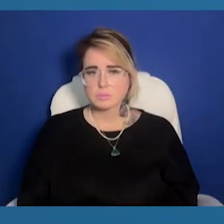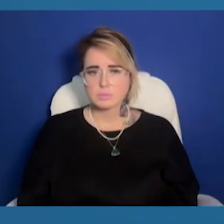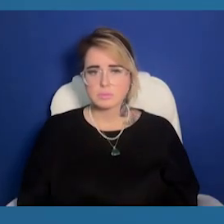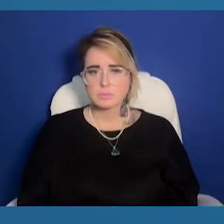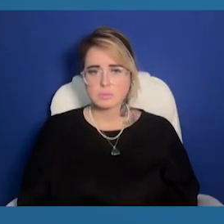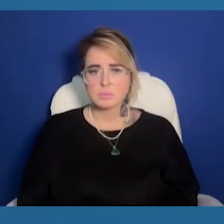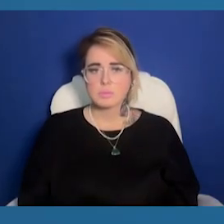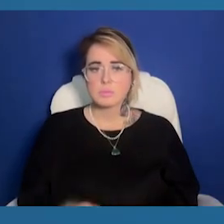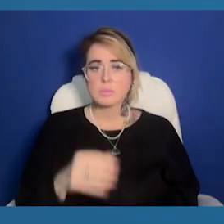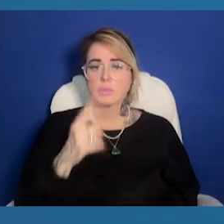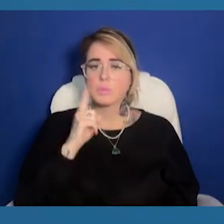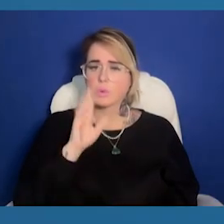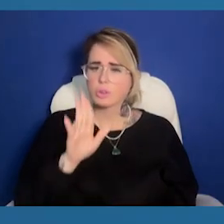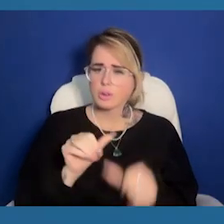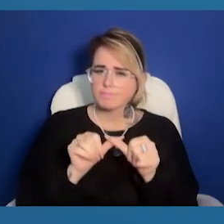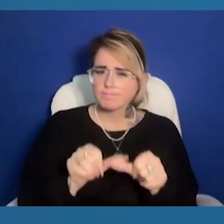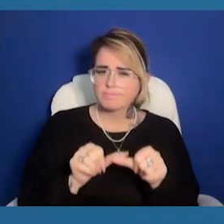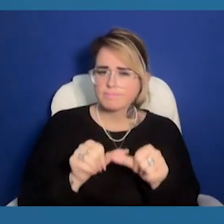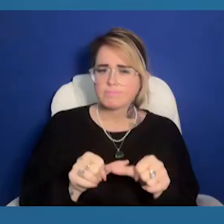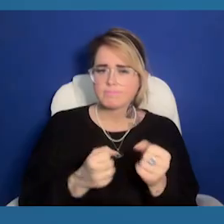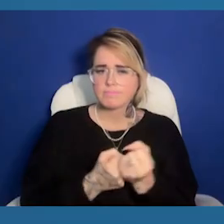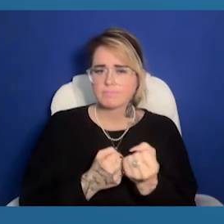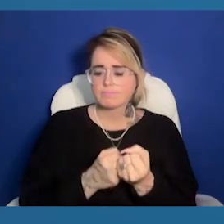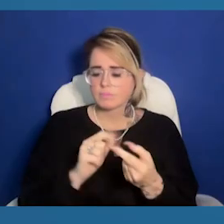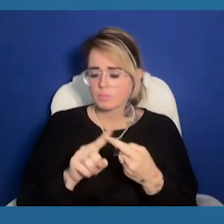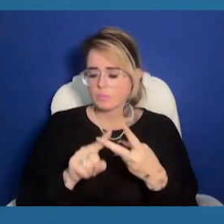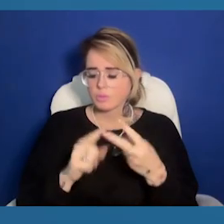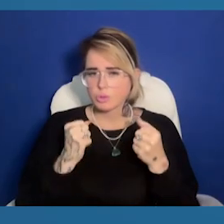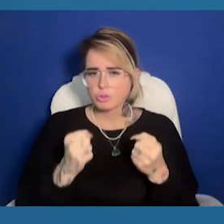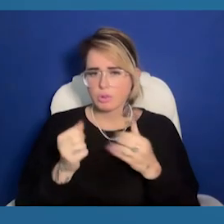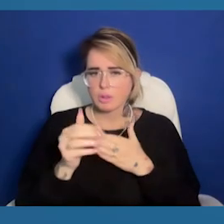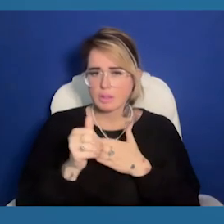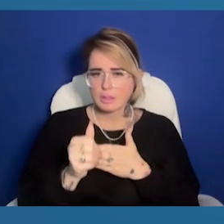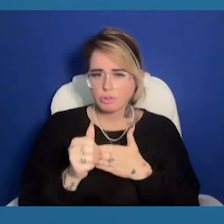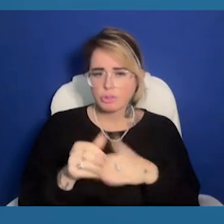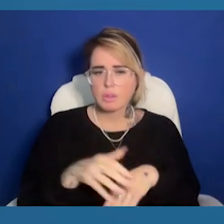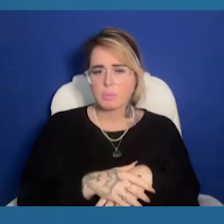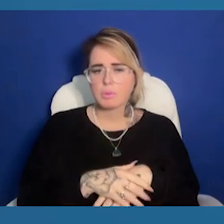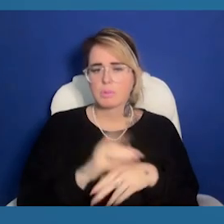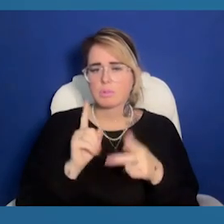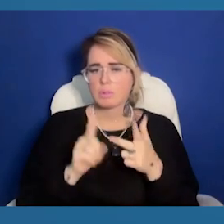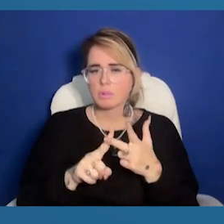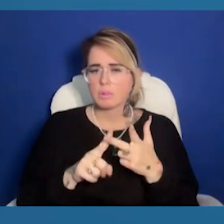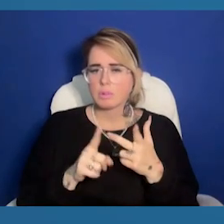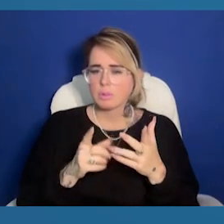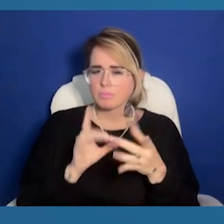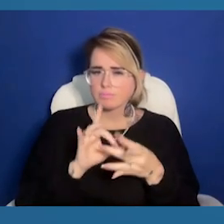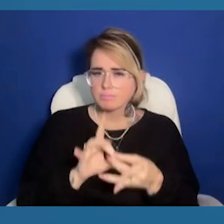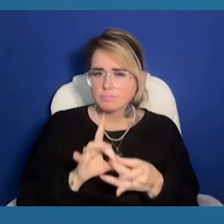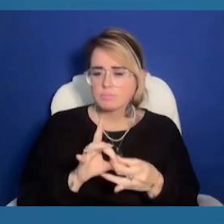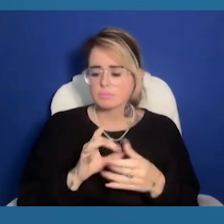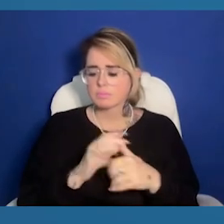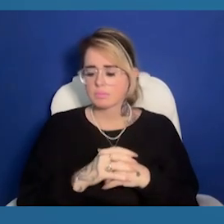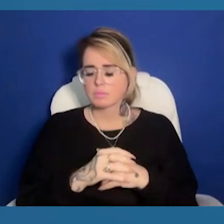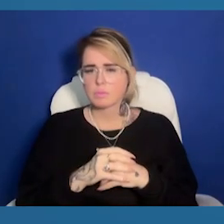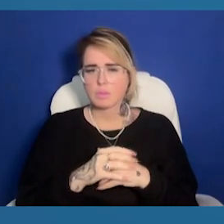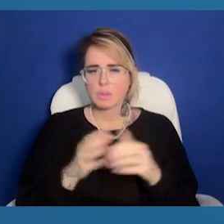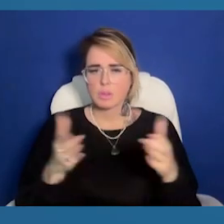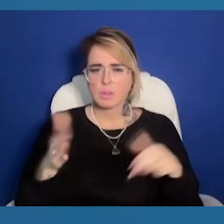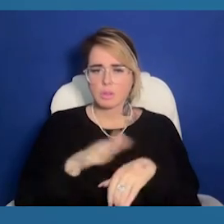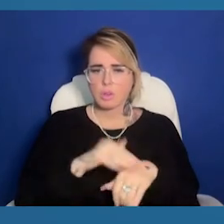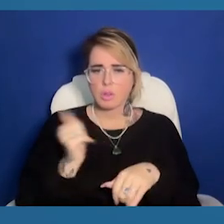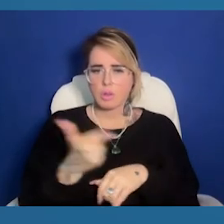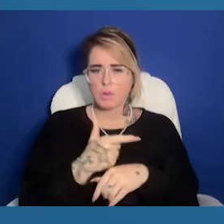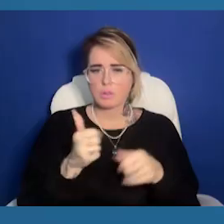For your steadfastness, your strong leadership, leaning in, convening all of us. We thank everyone in the